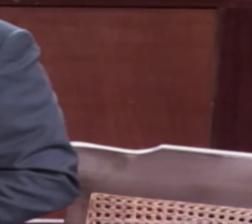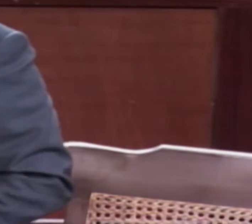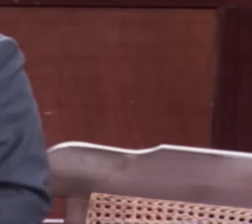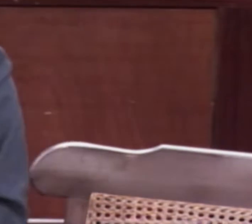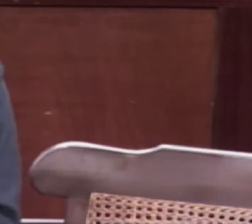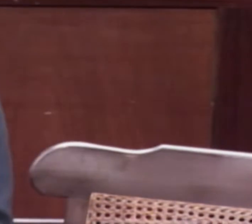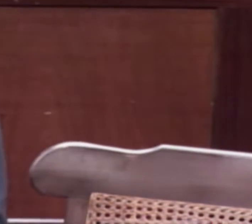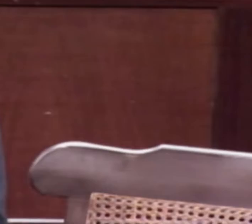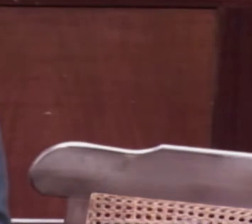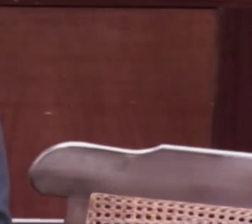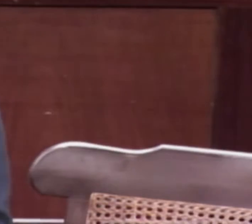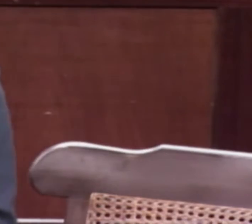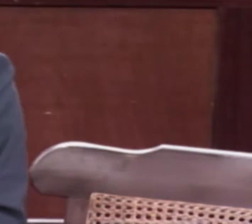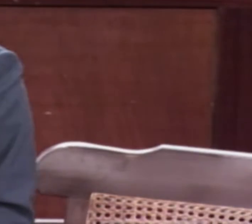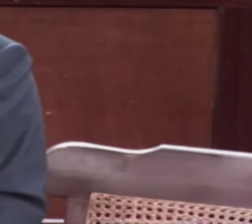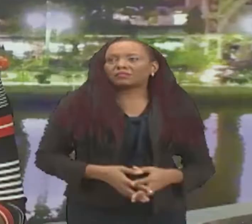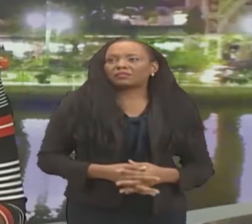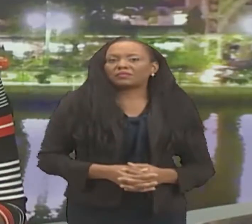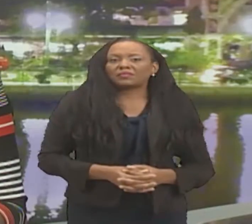church and indeed of our nation.